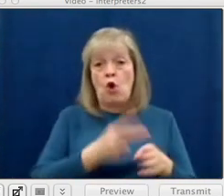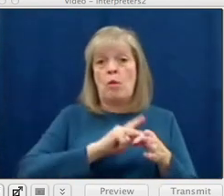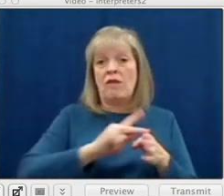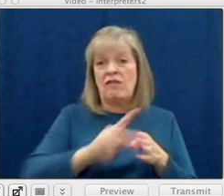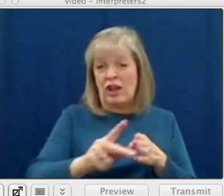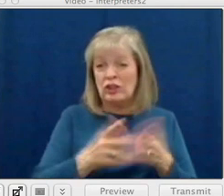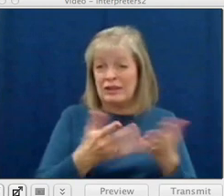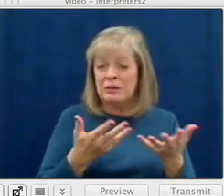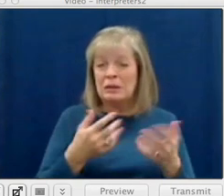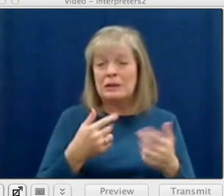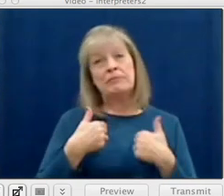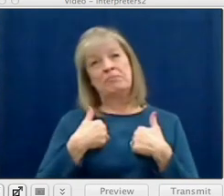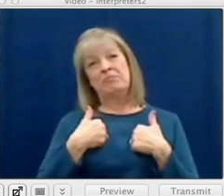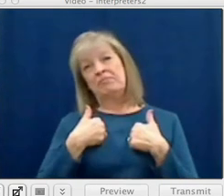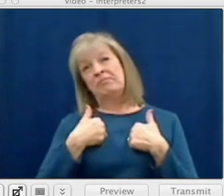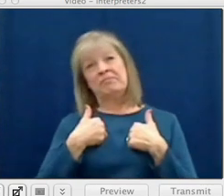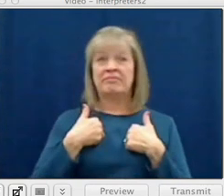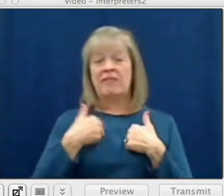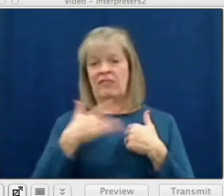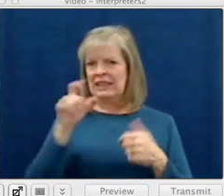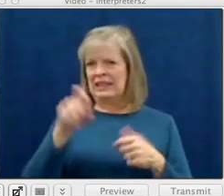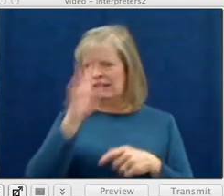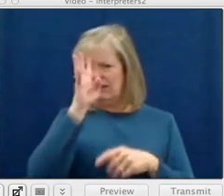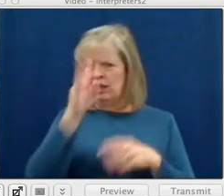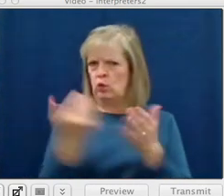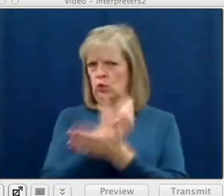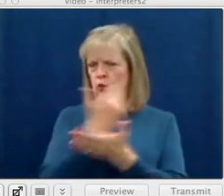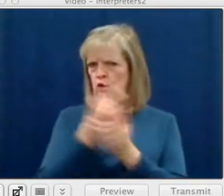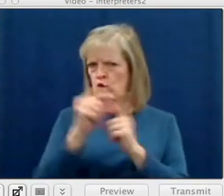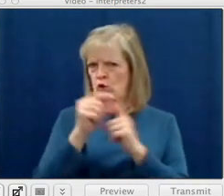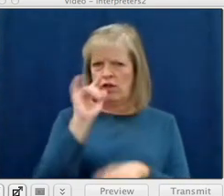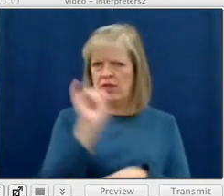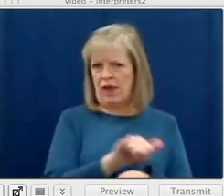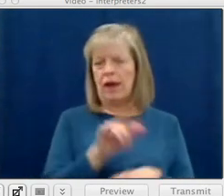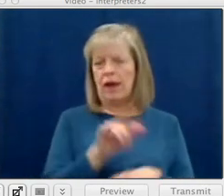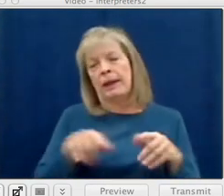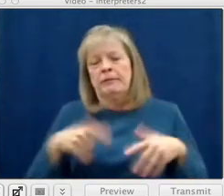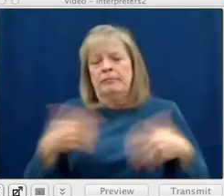different. But for what we have right now, that's what I would call that.